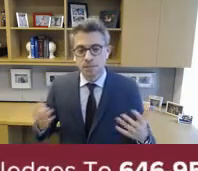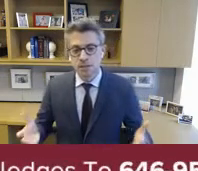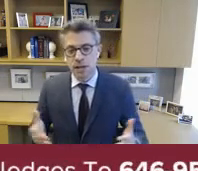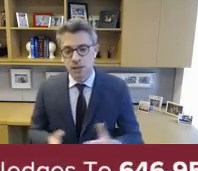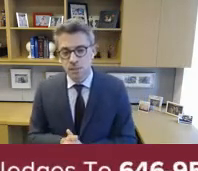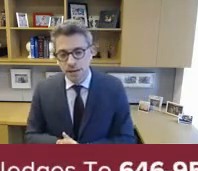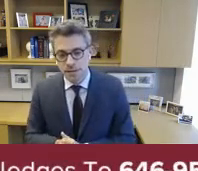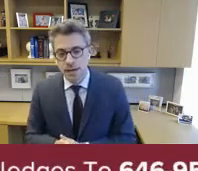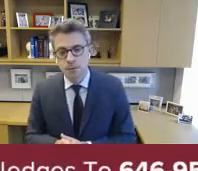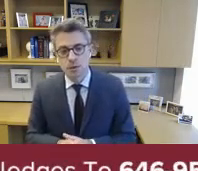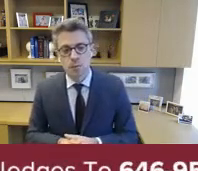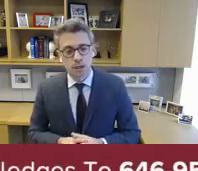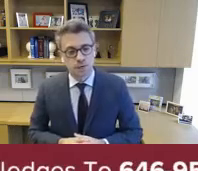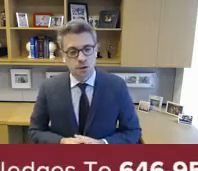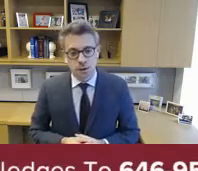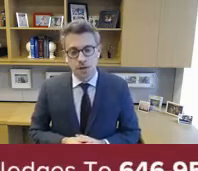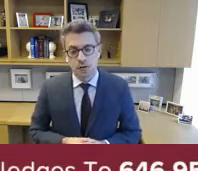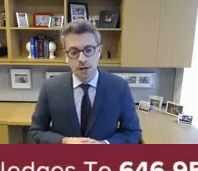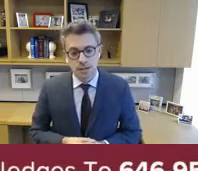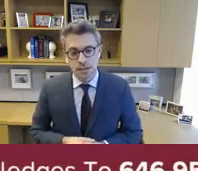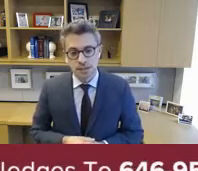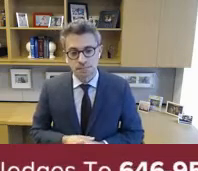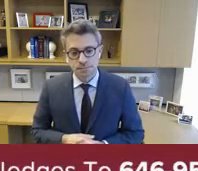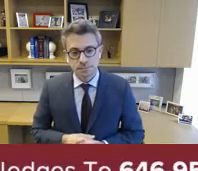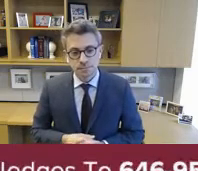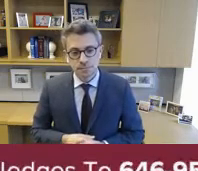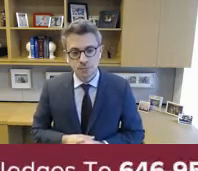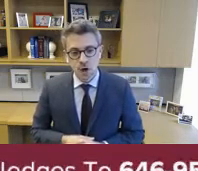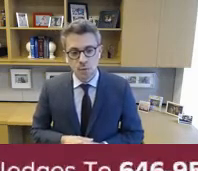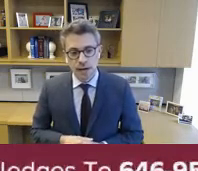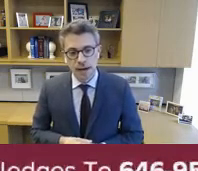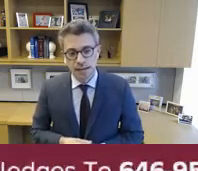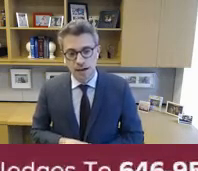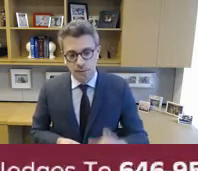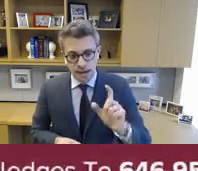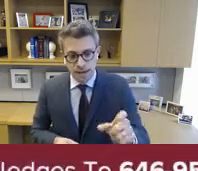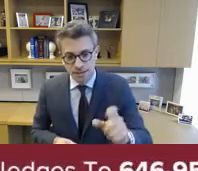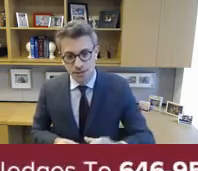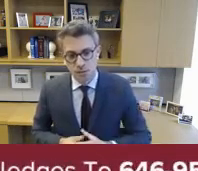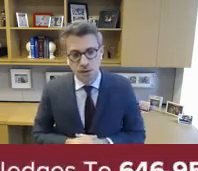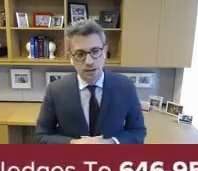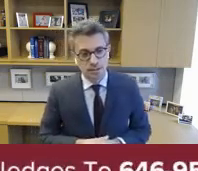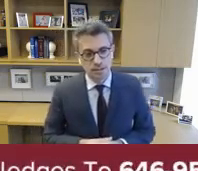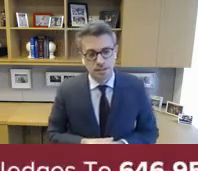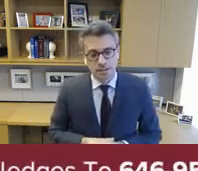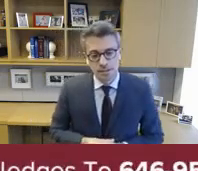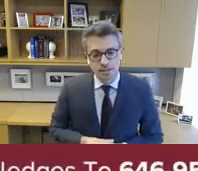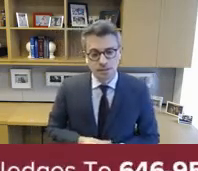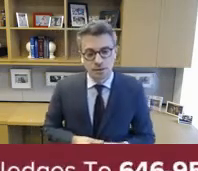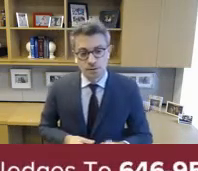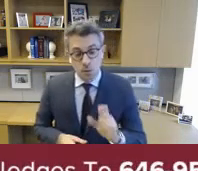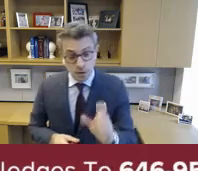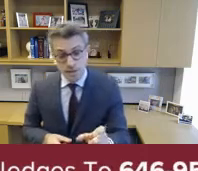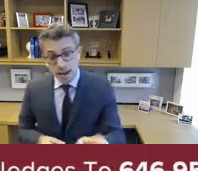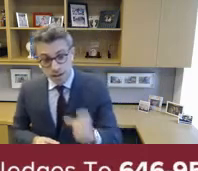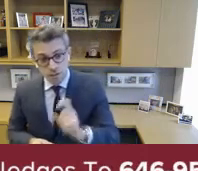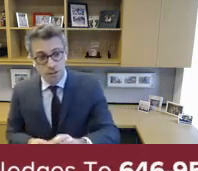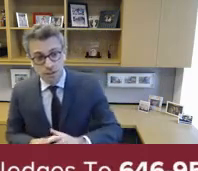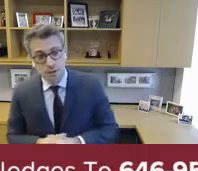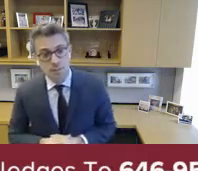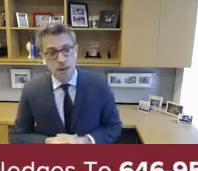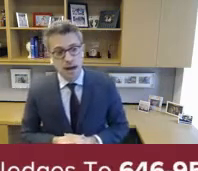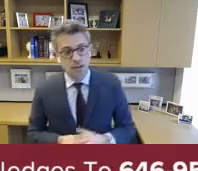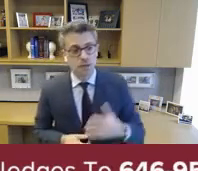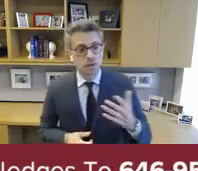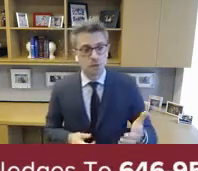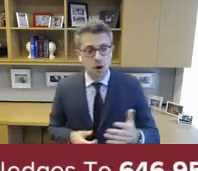no good. Jack Schmidt, thank you so much for your generosity. We're getting there. We're getting to $20,000,